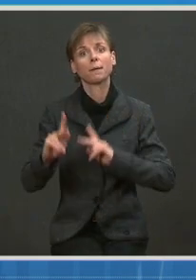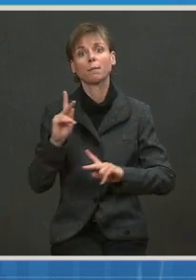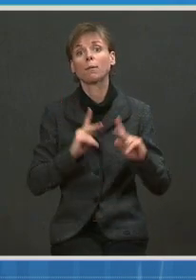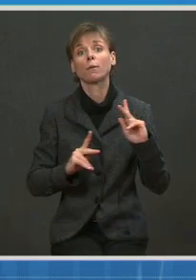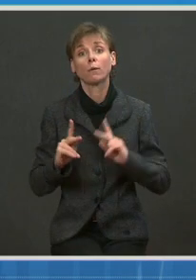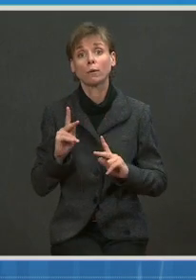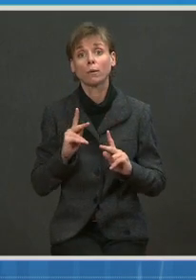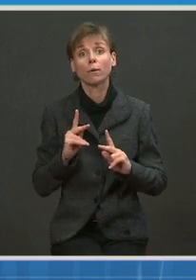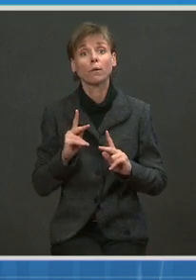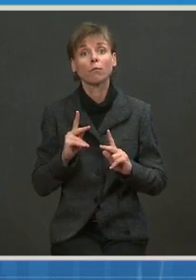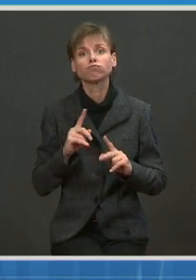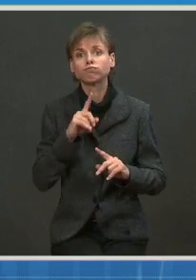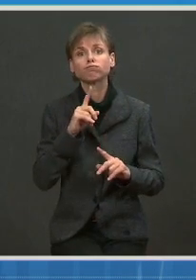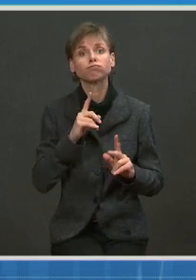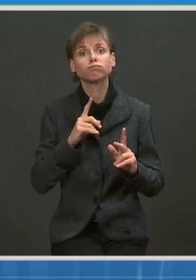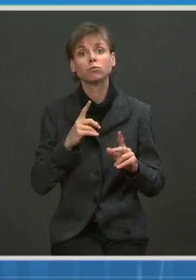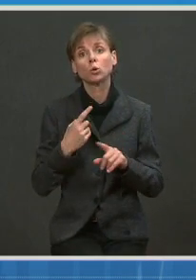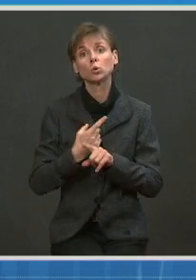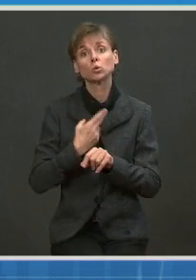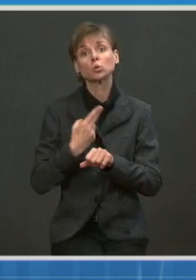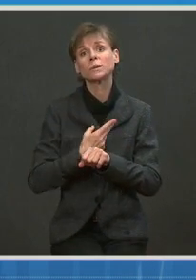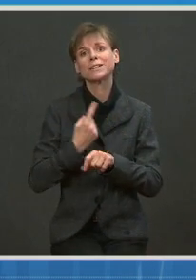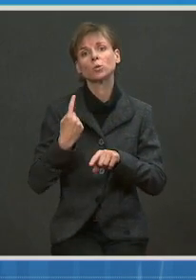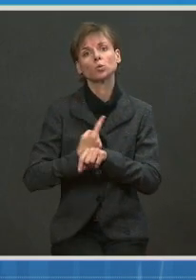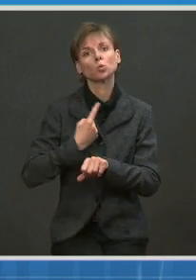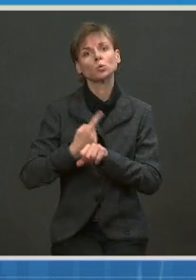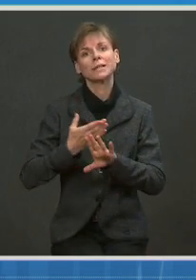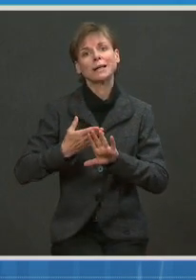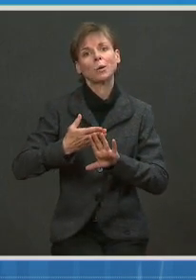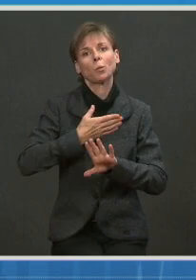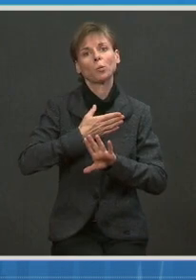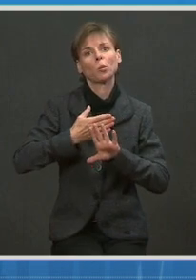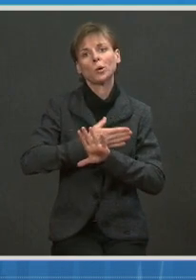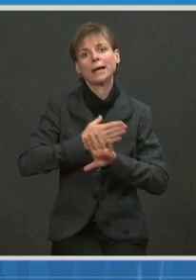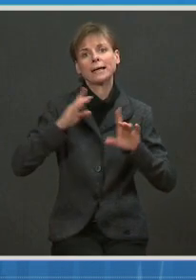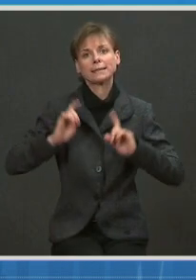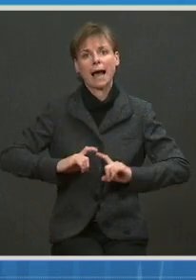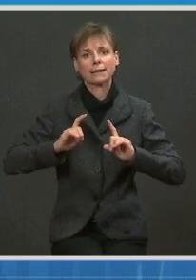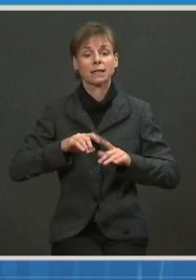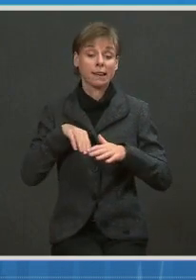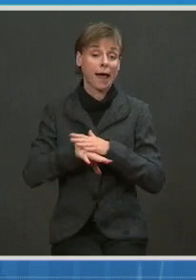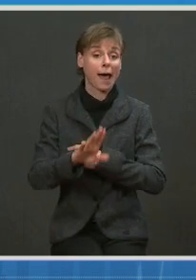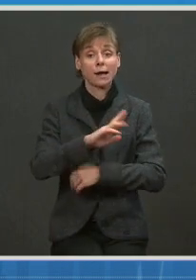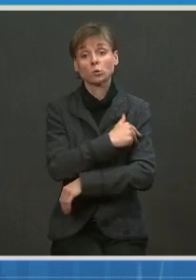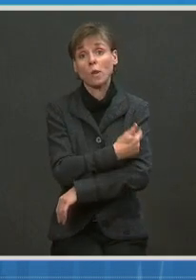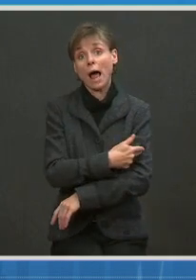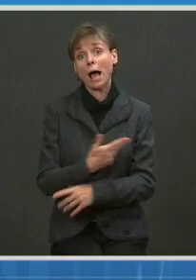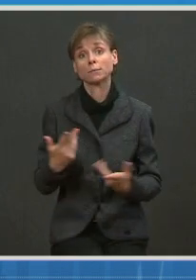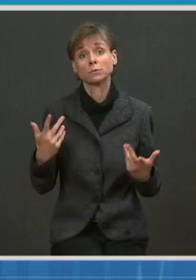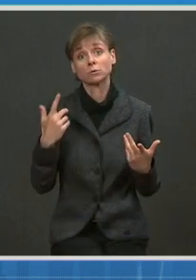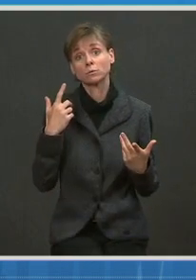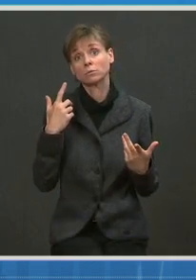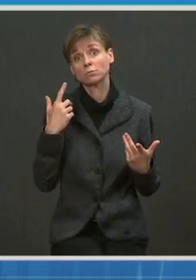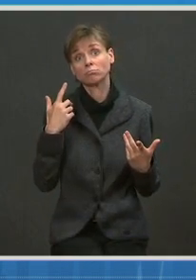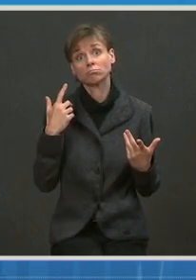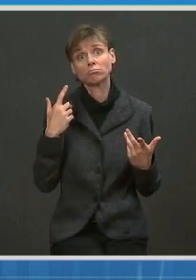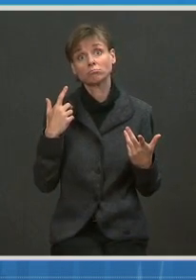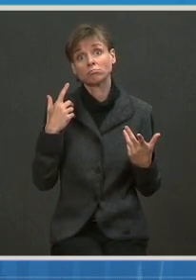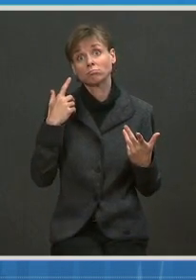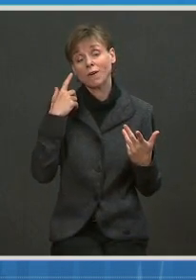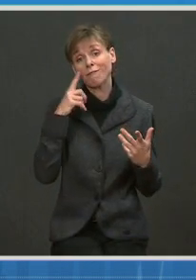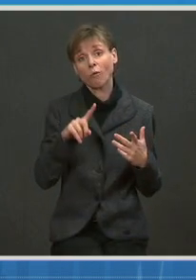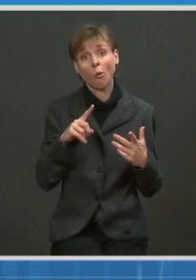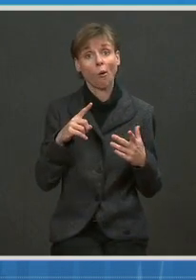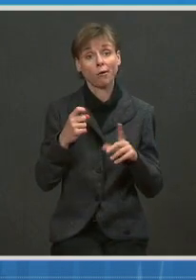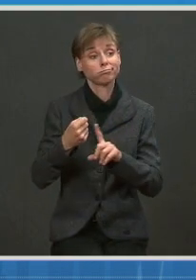underwent routine pre-procedural testing, coming into the hospital for a sigmoidoscope, a